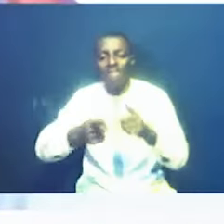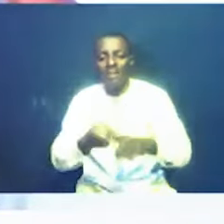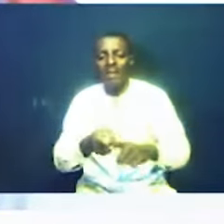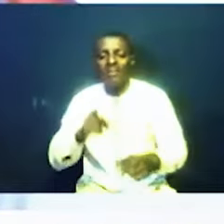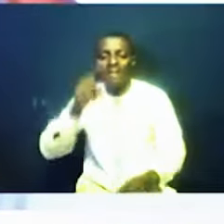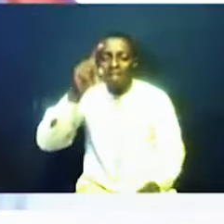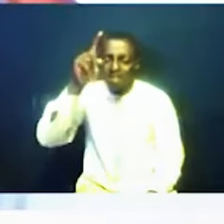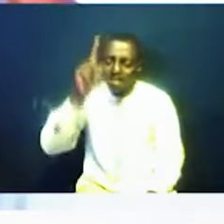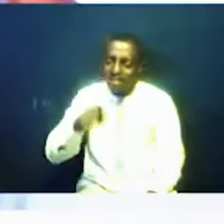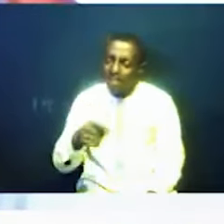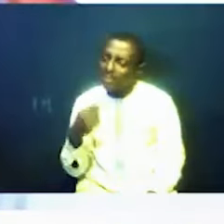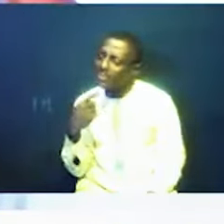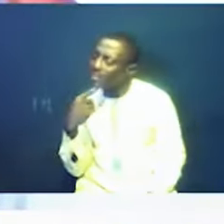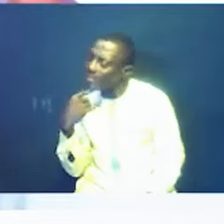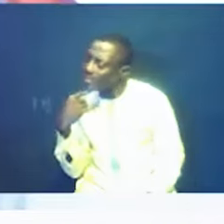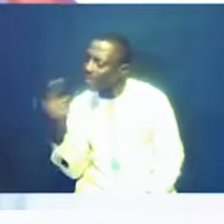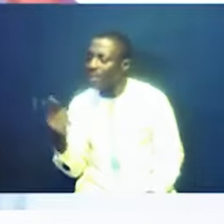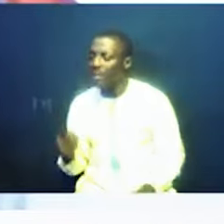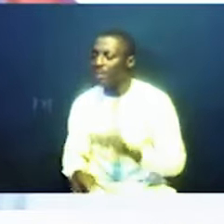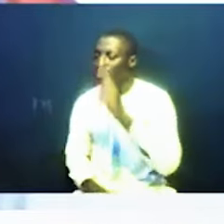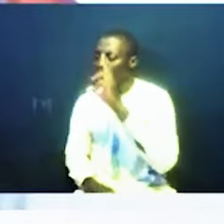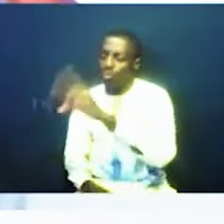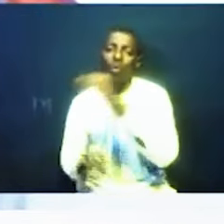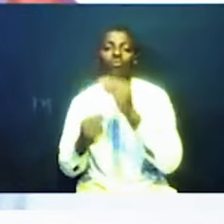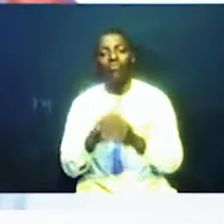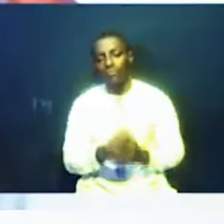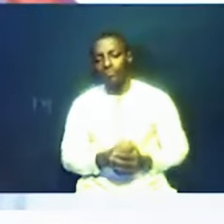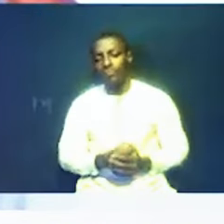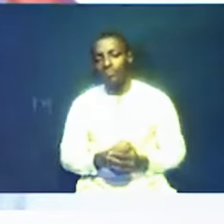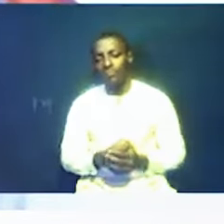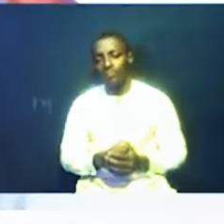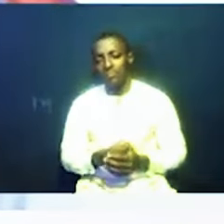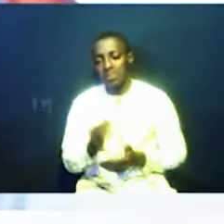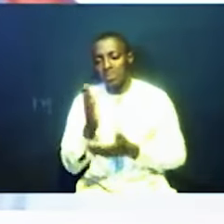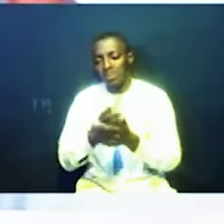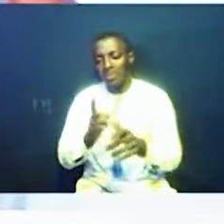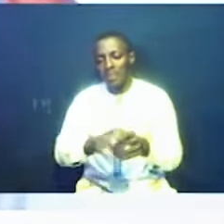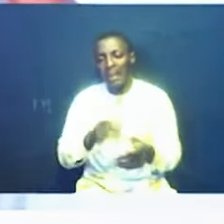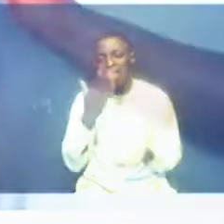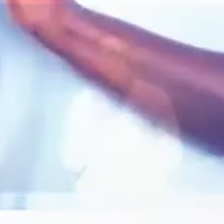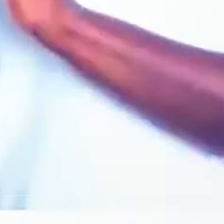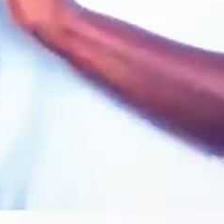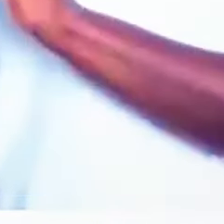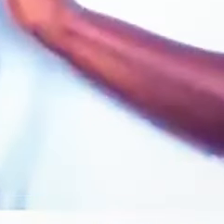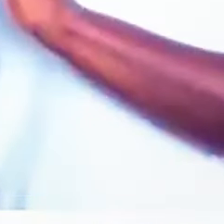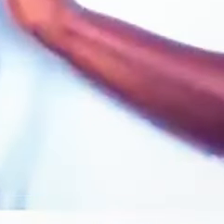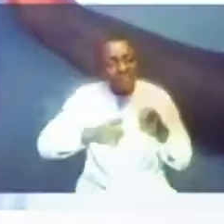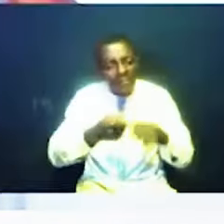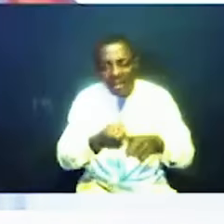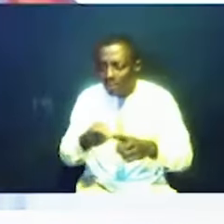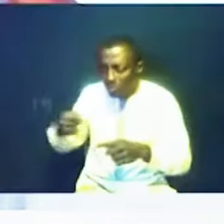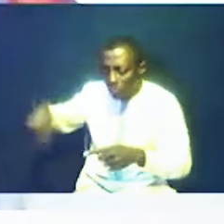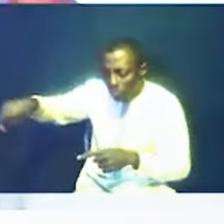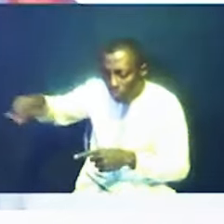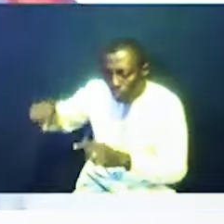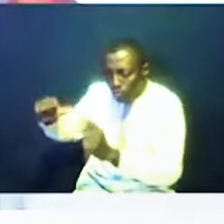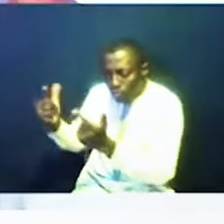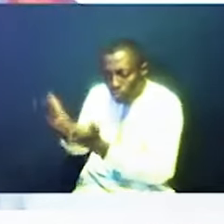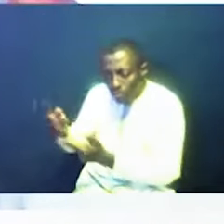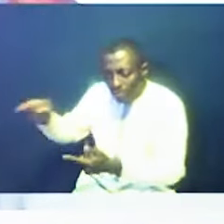evil communications, their dealings and stance may corrupt your good